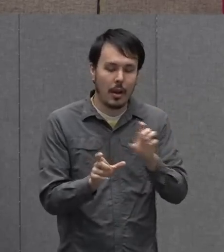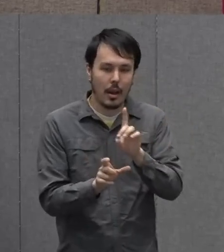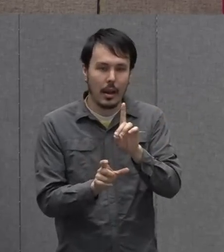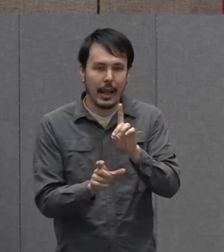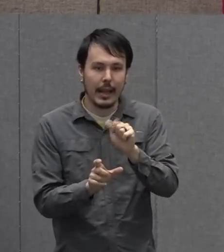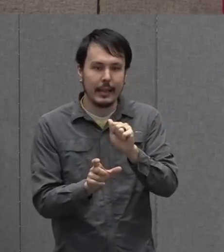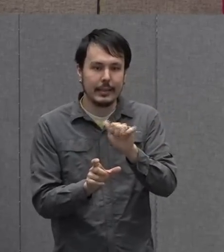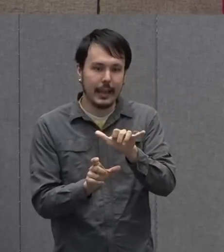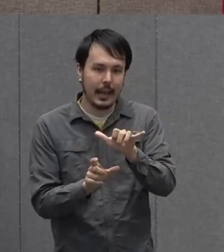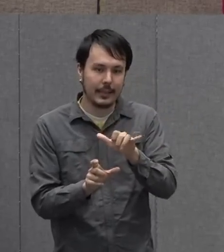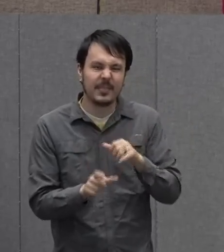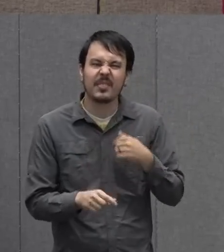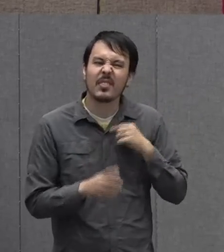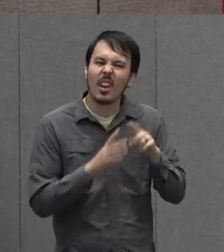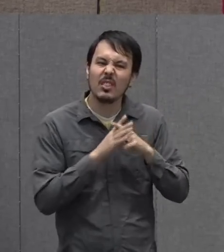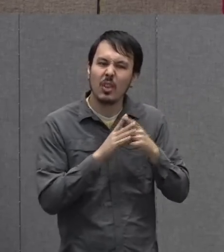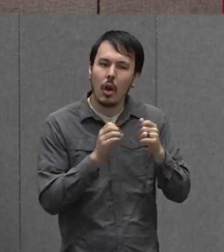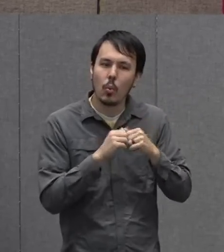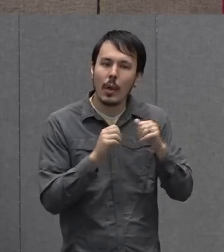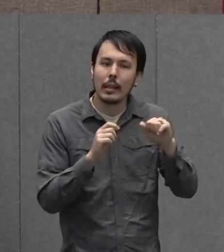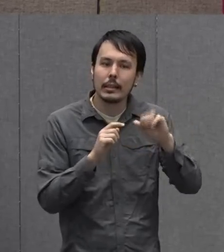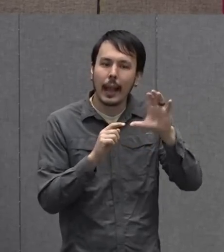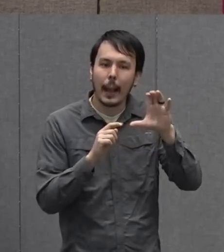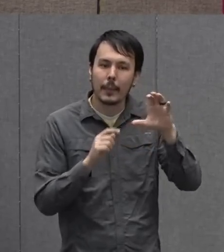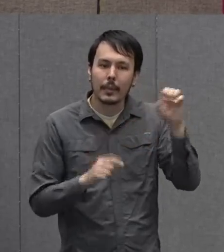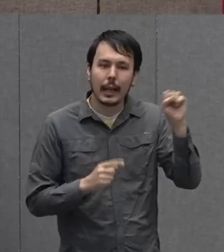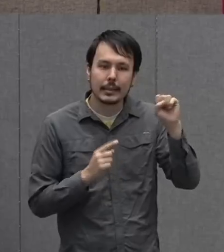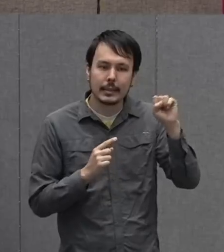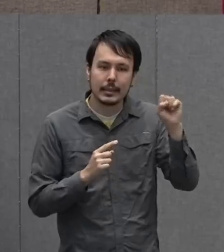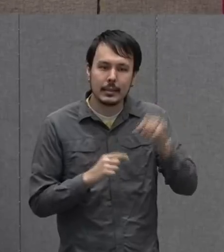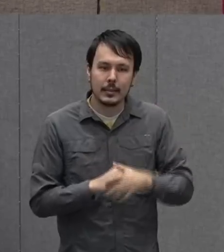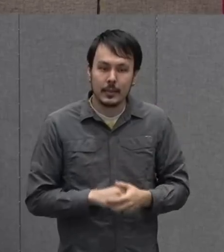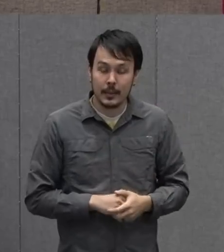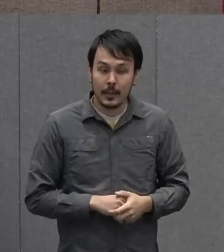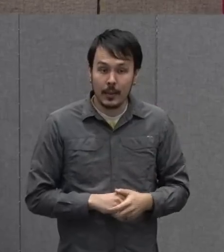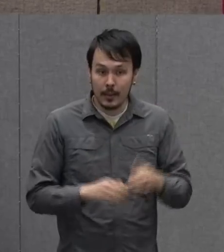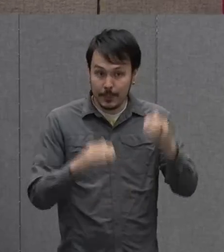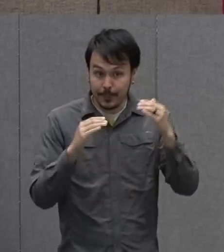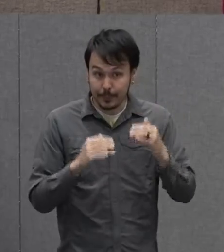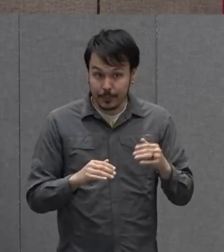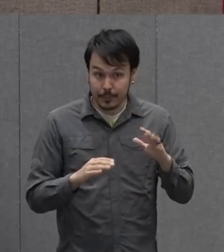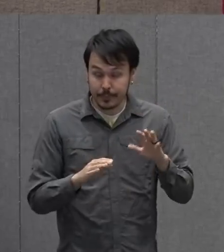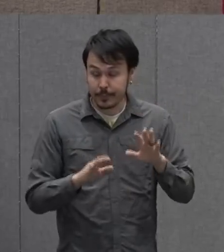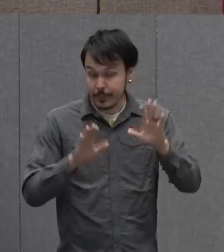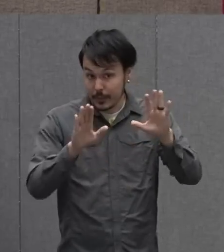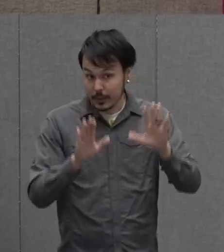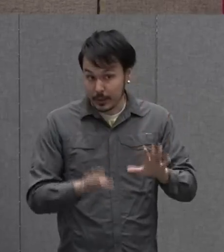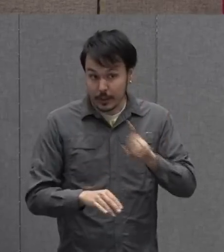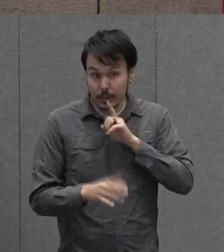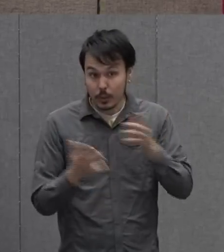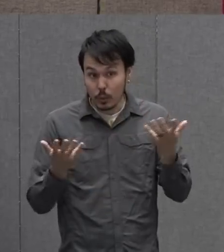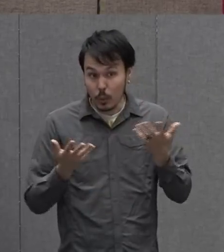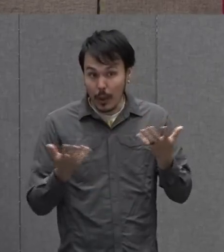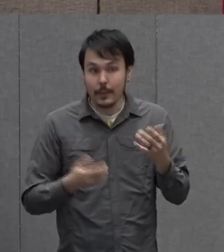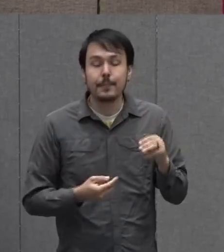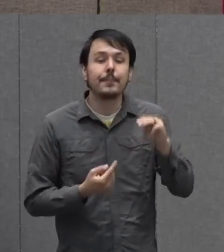Sunday, I started with a capital S. After Sunday, Monday,